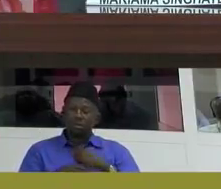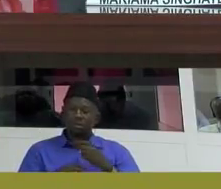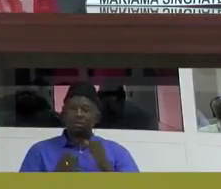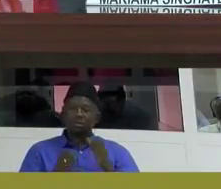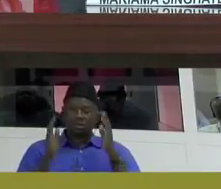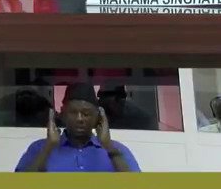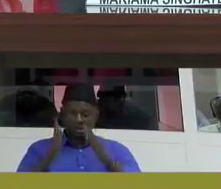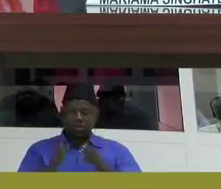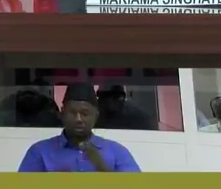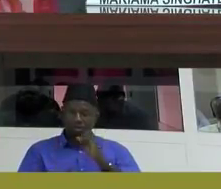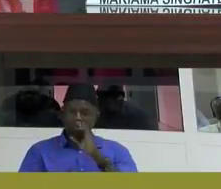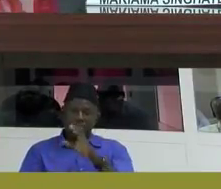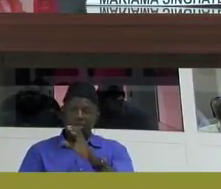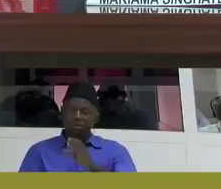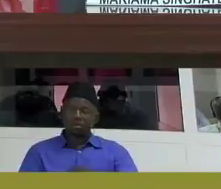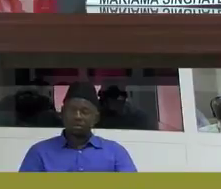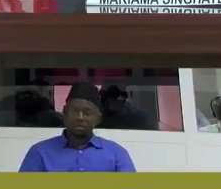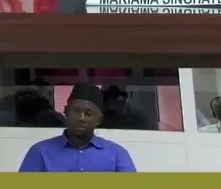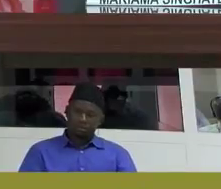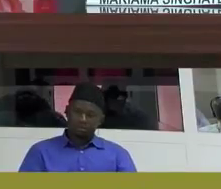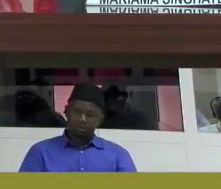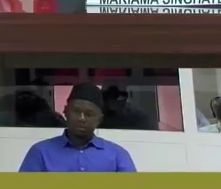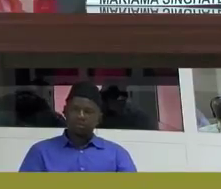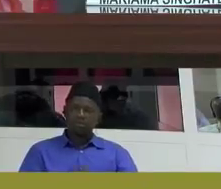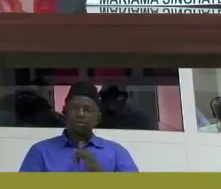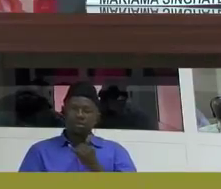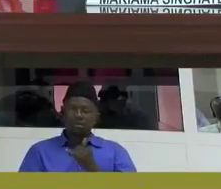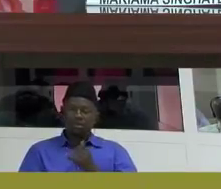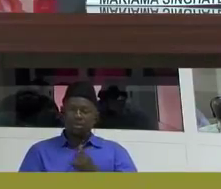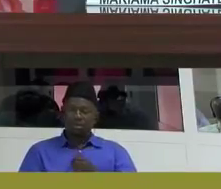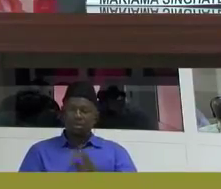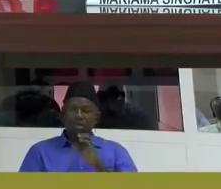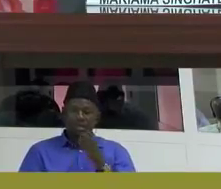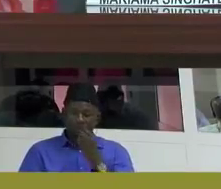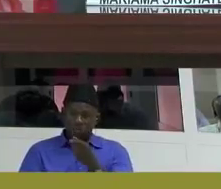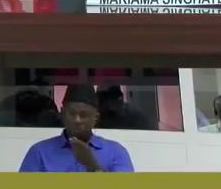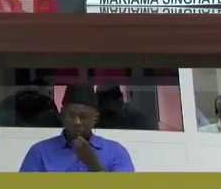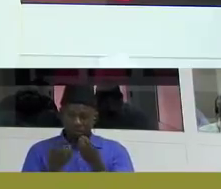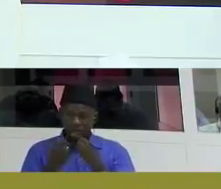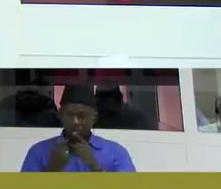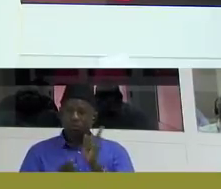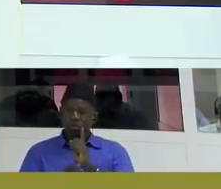So, can you tell us what is your complaint about that?